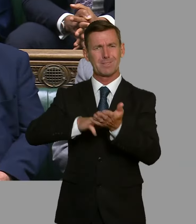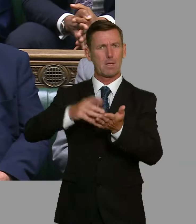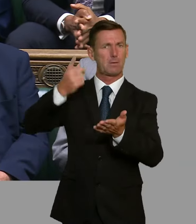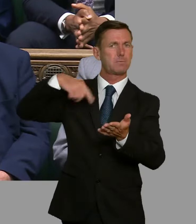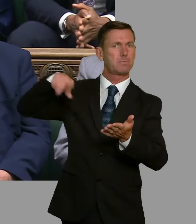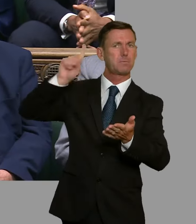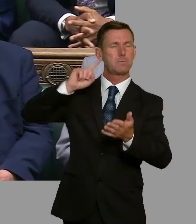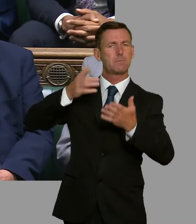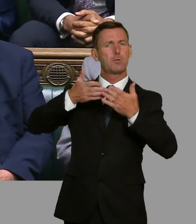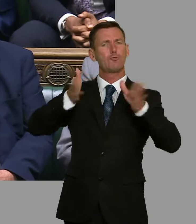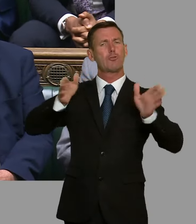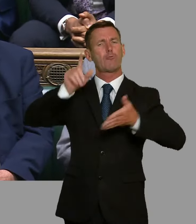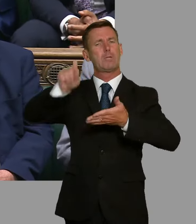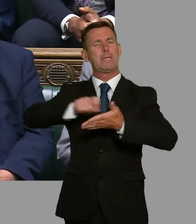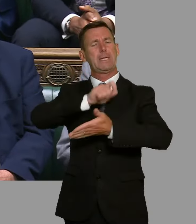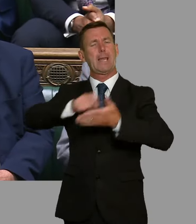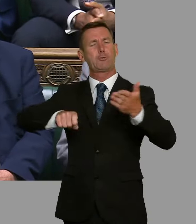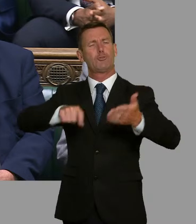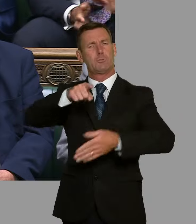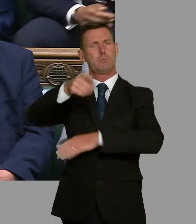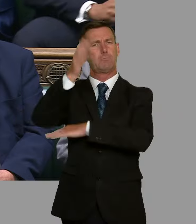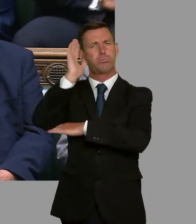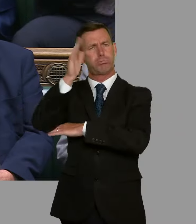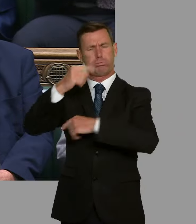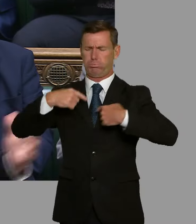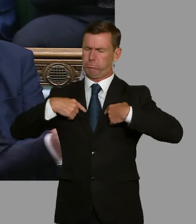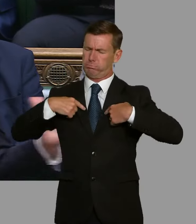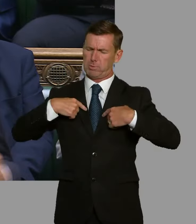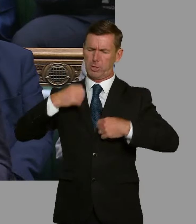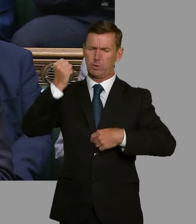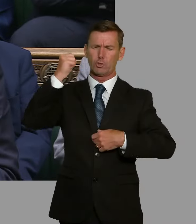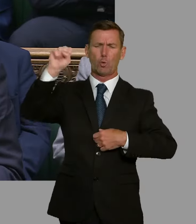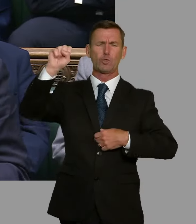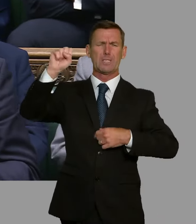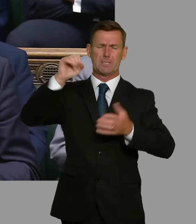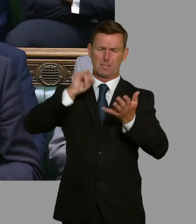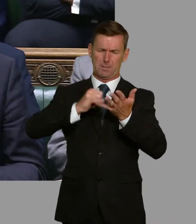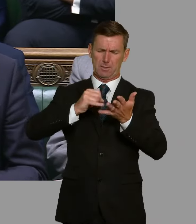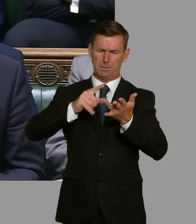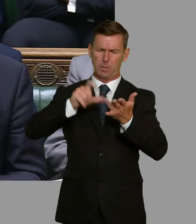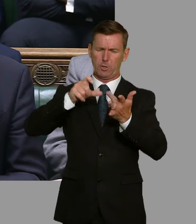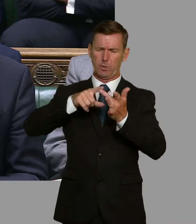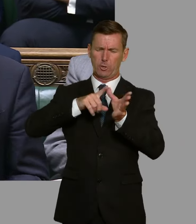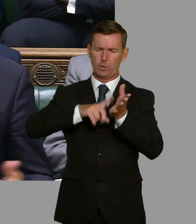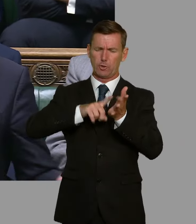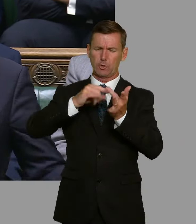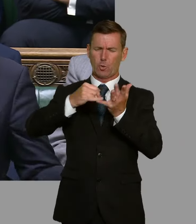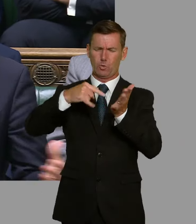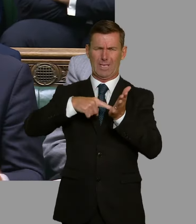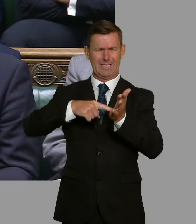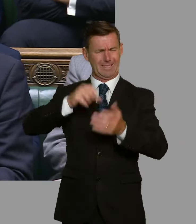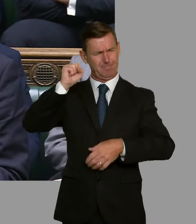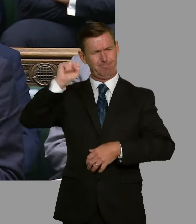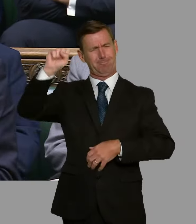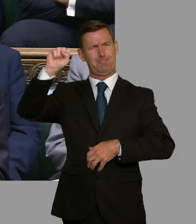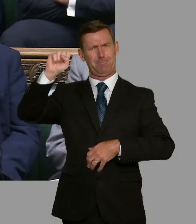been more surprising is to find out in the last couple of weeks that the leader of the Reform Party might be one too.